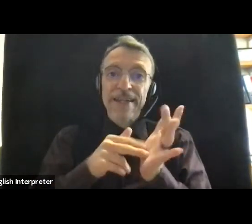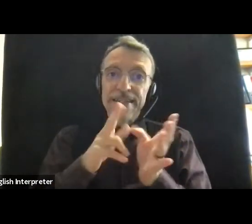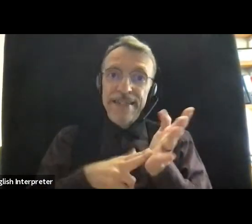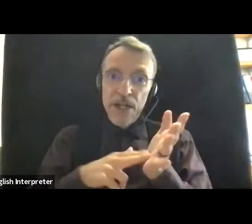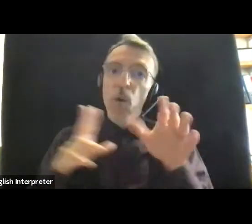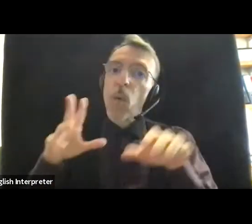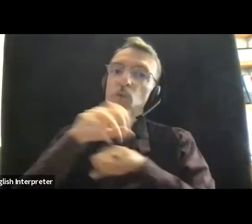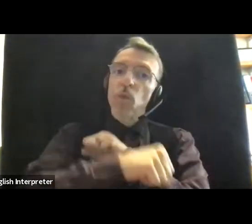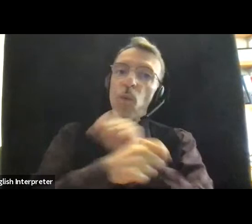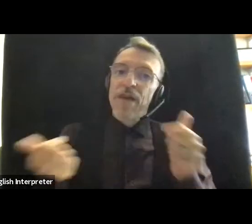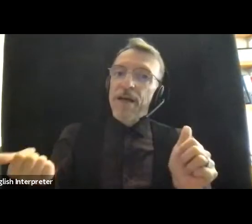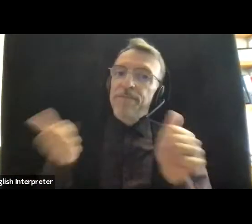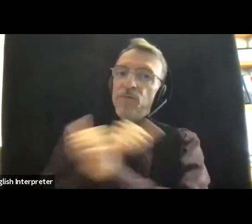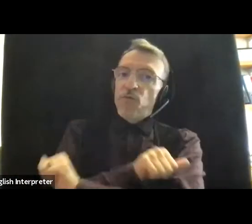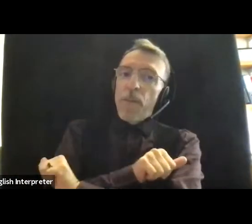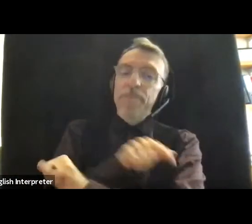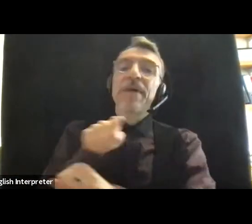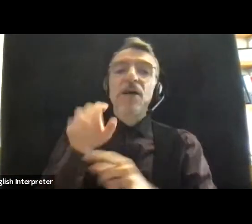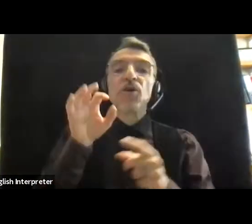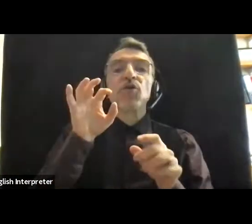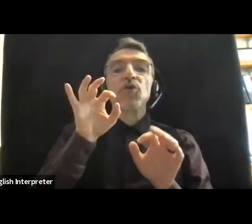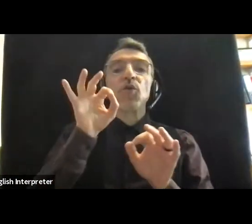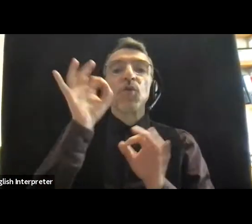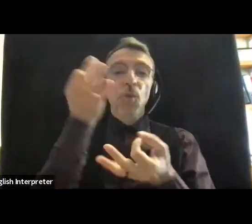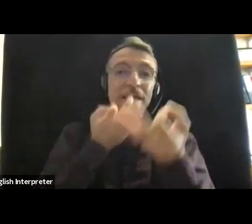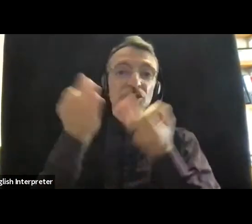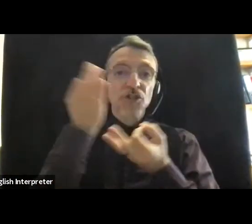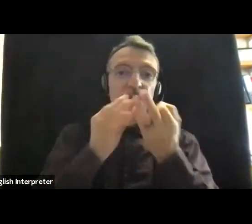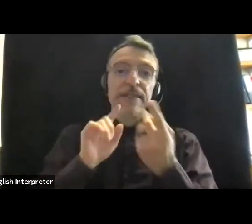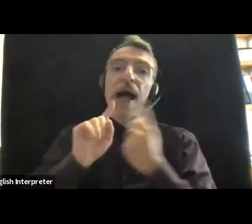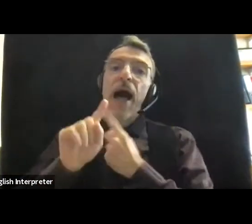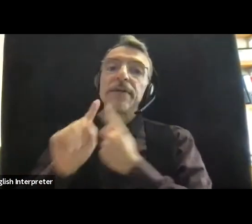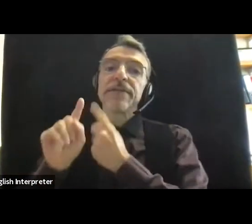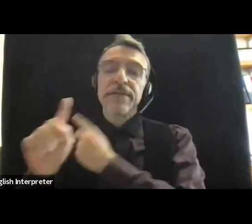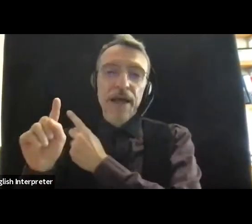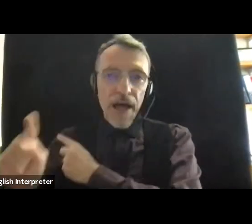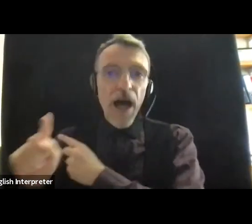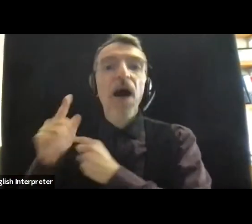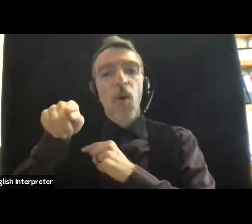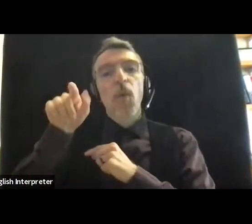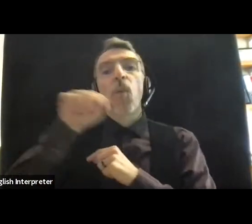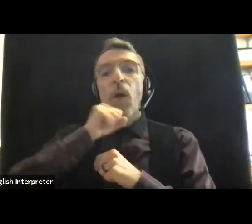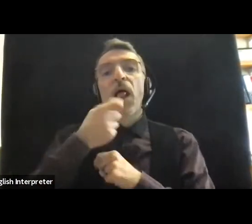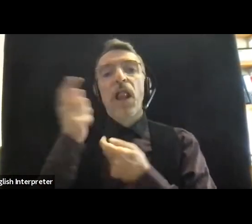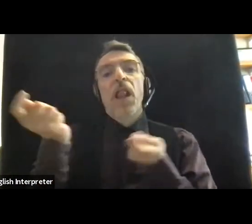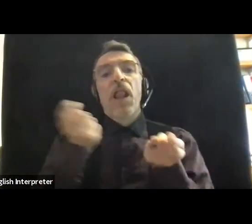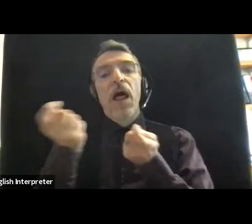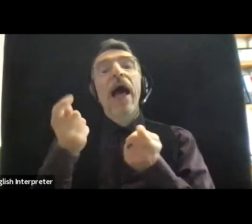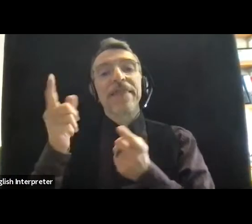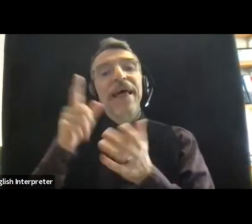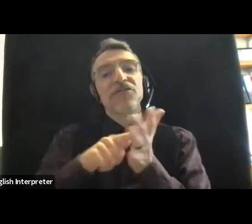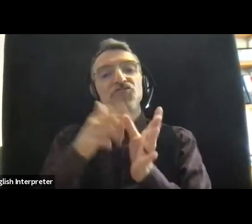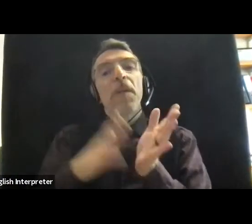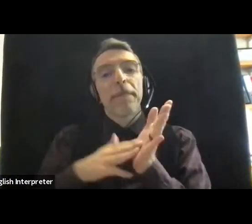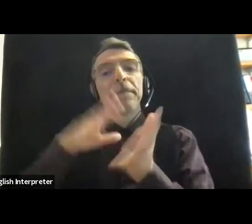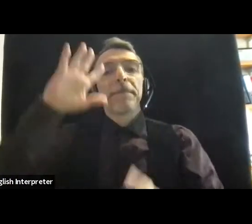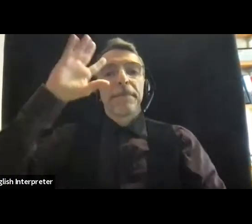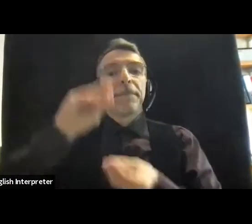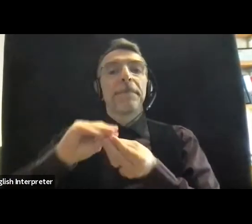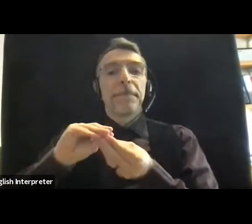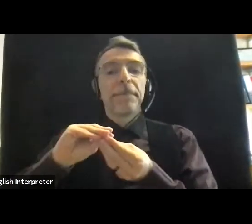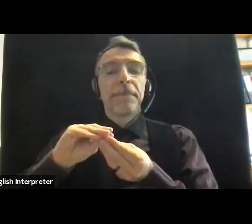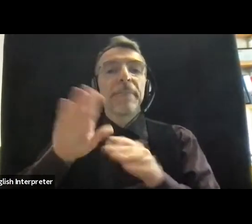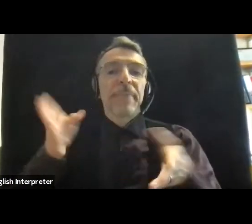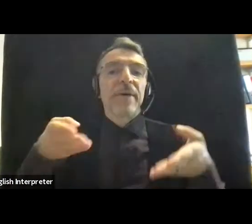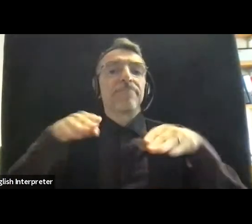a Q&A up to 11:55 and closing remarks from Jim. And so please put into the